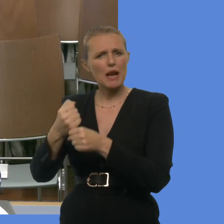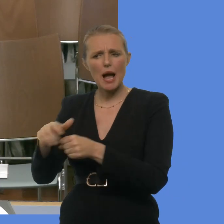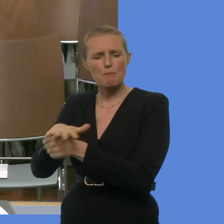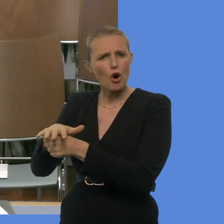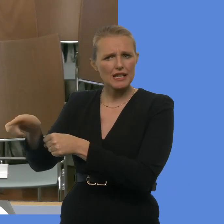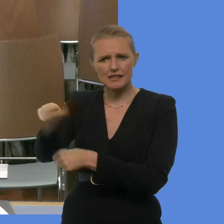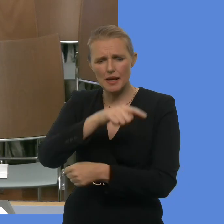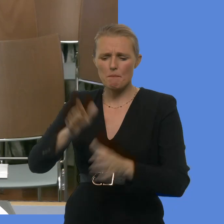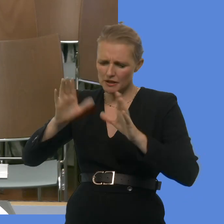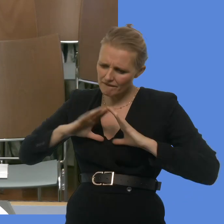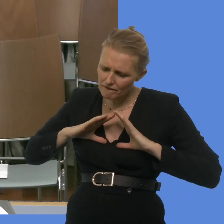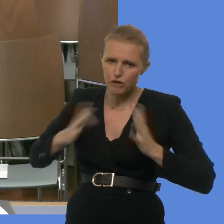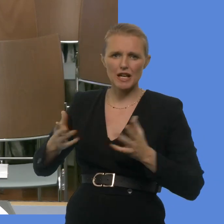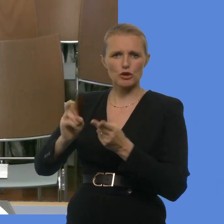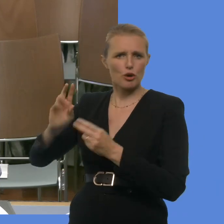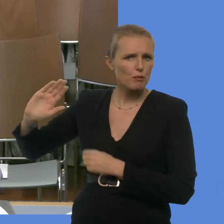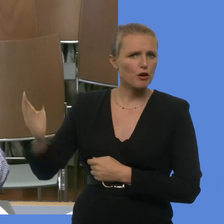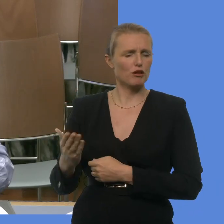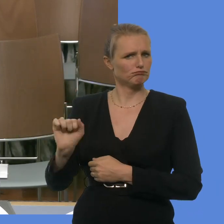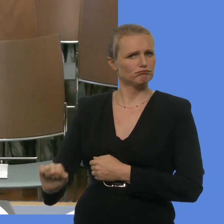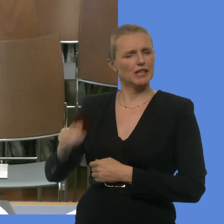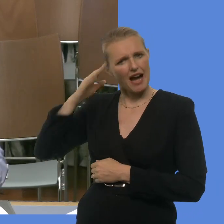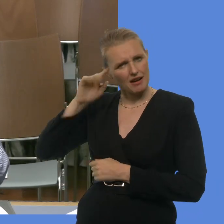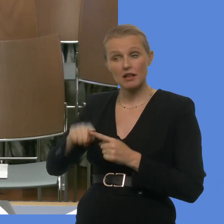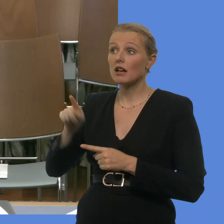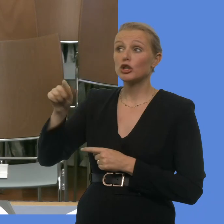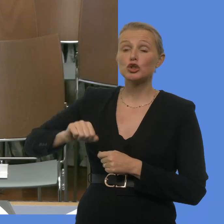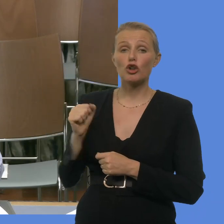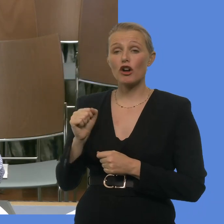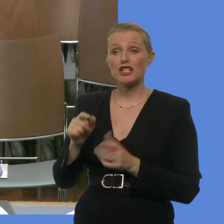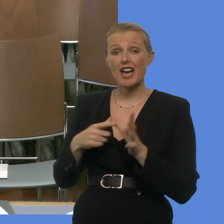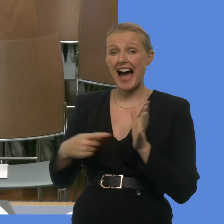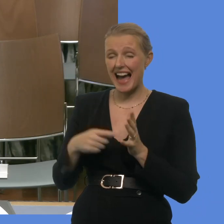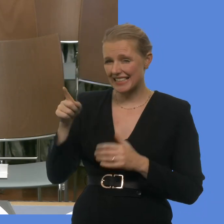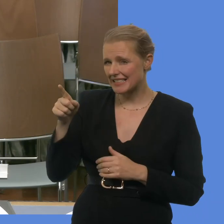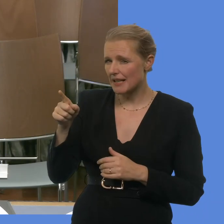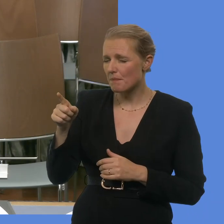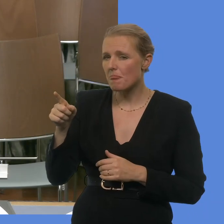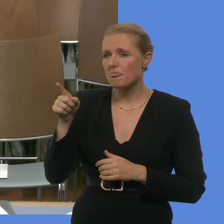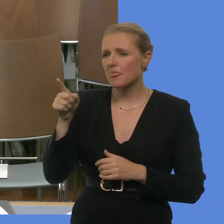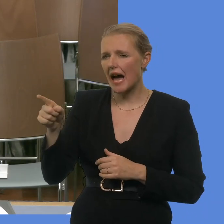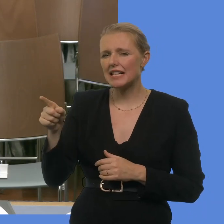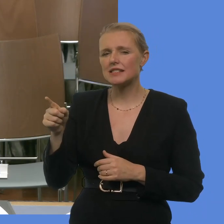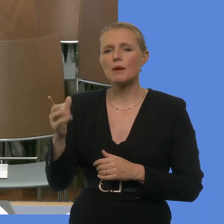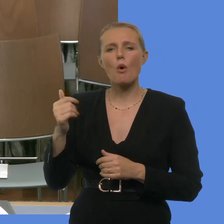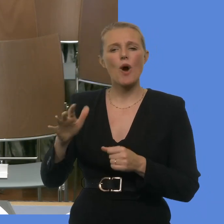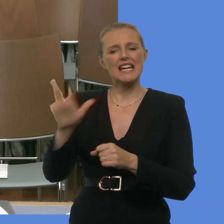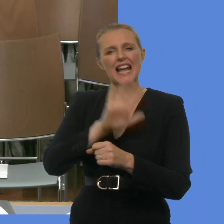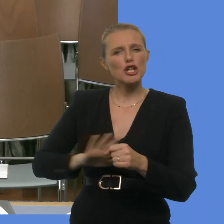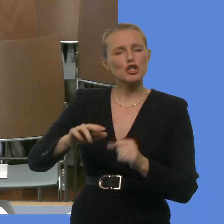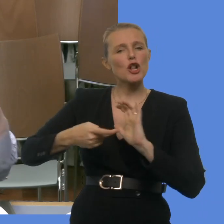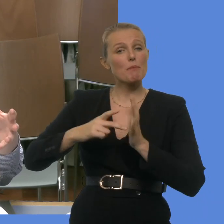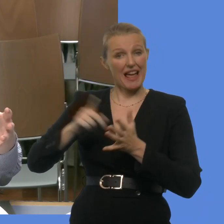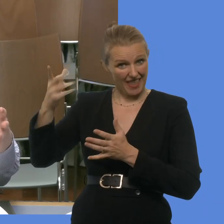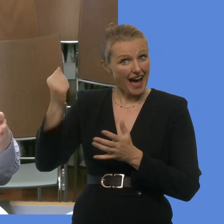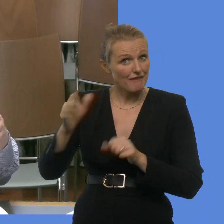mandated within the Act. So and then with the Scottish Act, that has really been implemented through national plans. So there is a